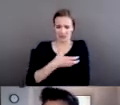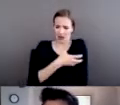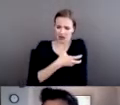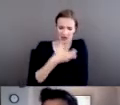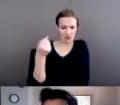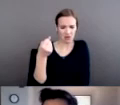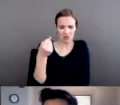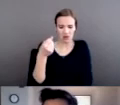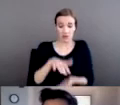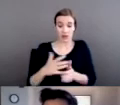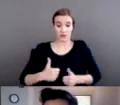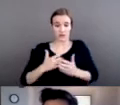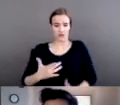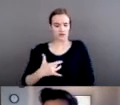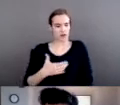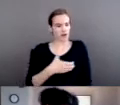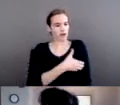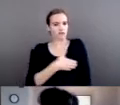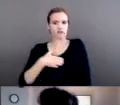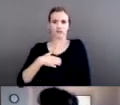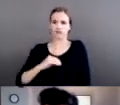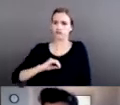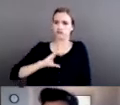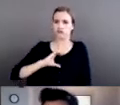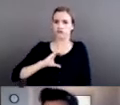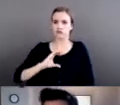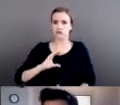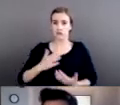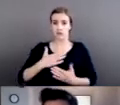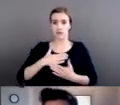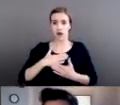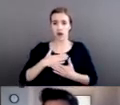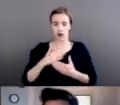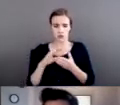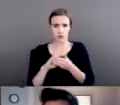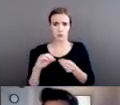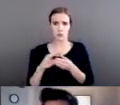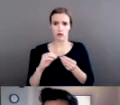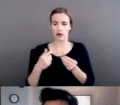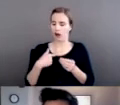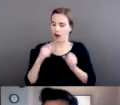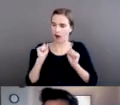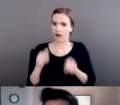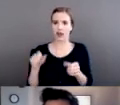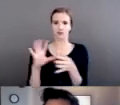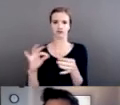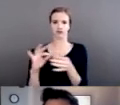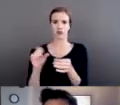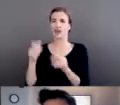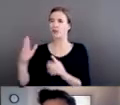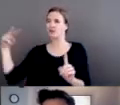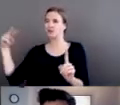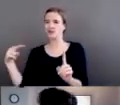also gives you that ability to control your dialogue and control your story. So just be more willing to talk